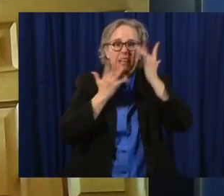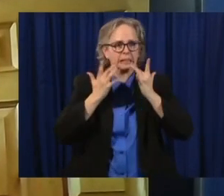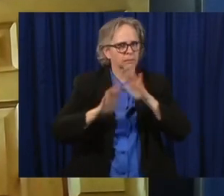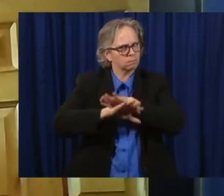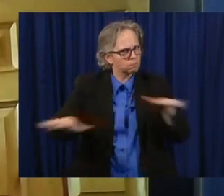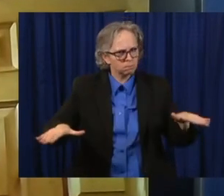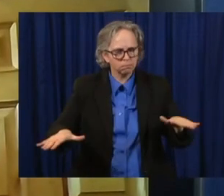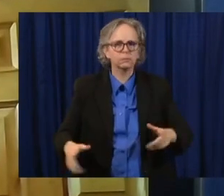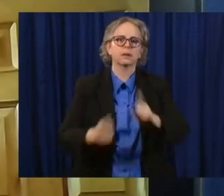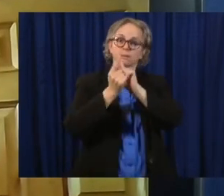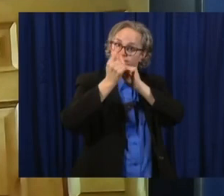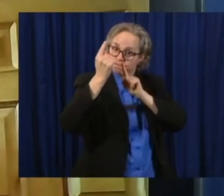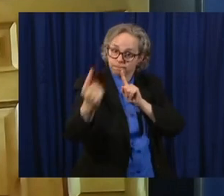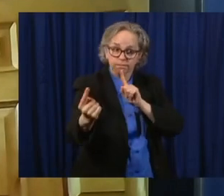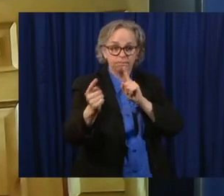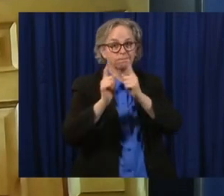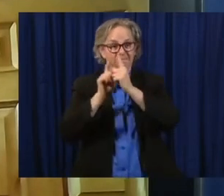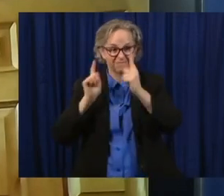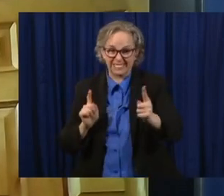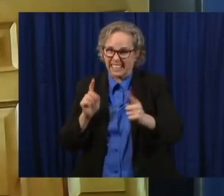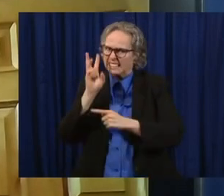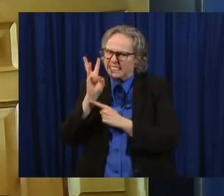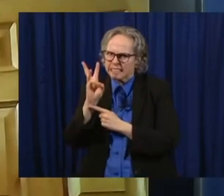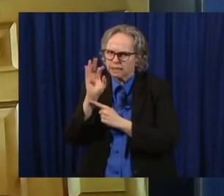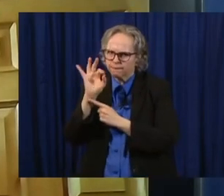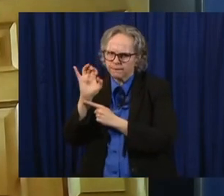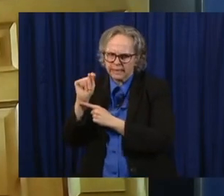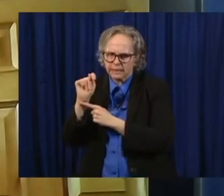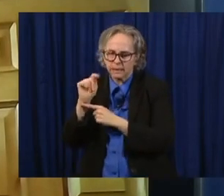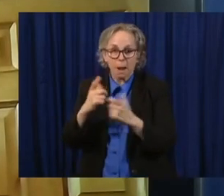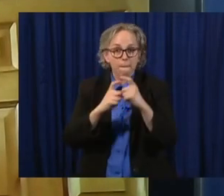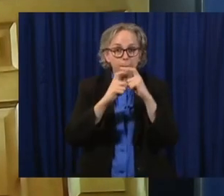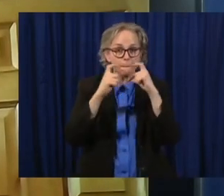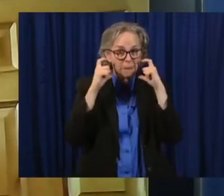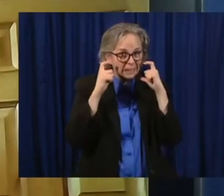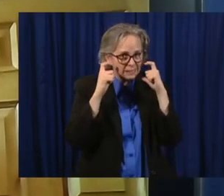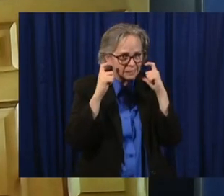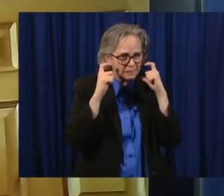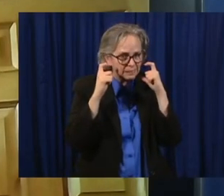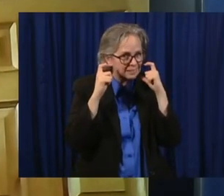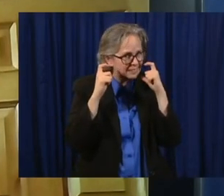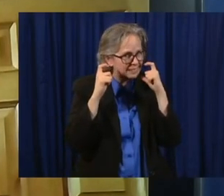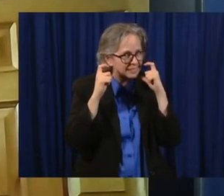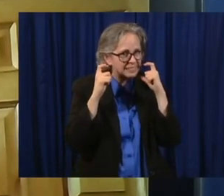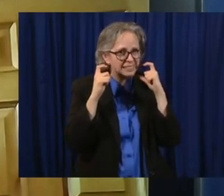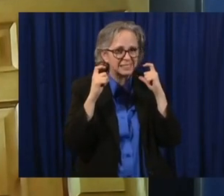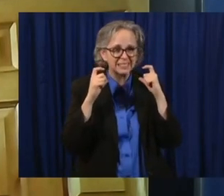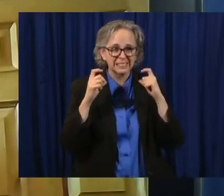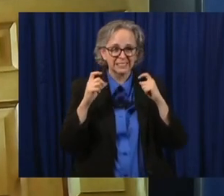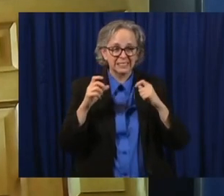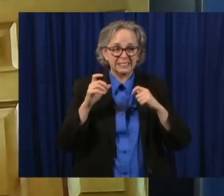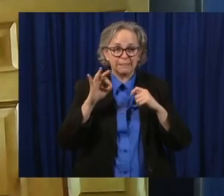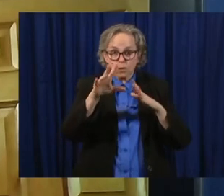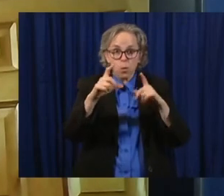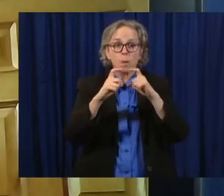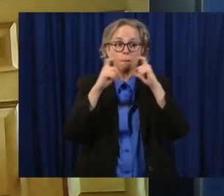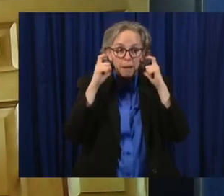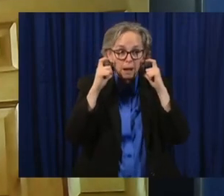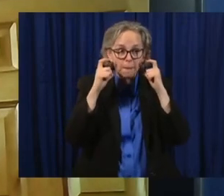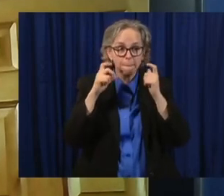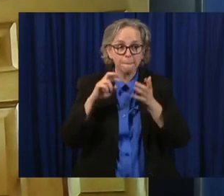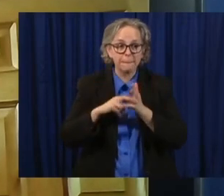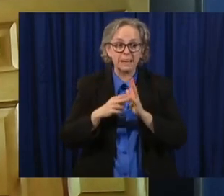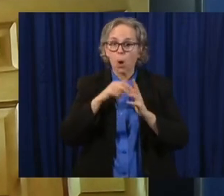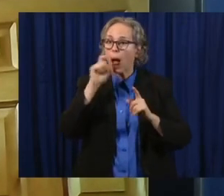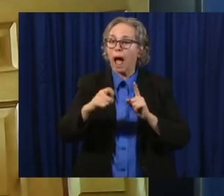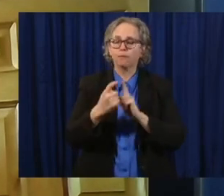6-foot distance from one another. A mask does not mean you shouldn't keep maintaining that 6-foot distance. You still should do that. And wear a